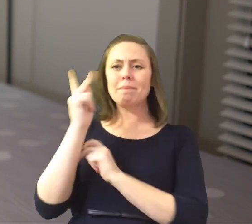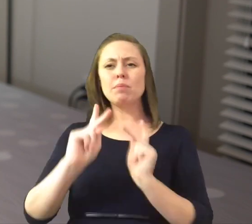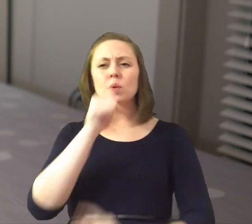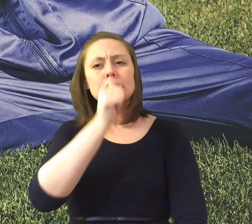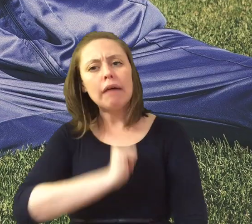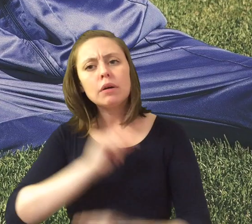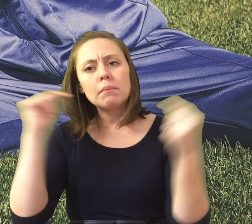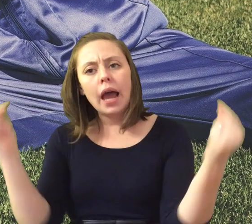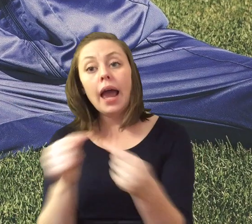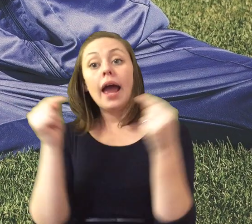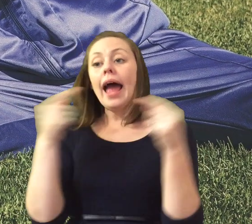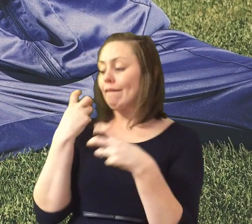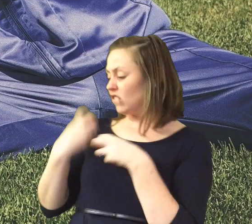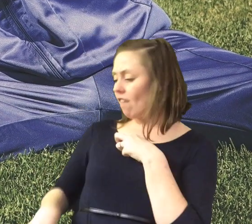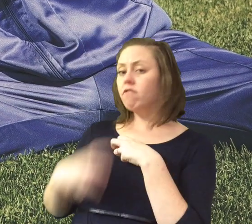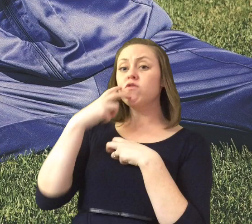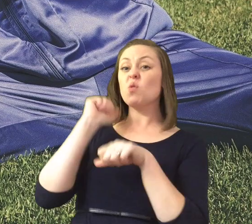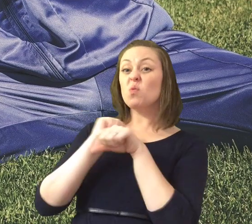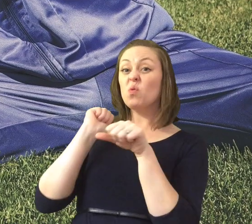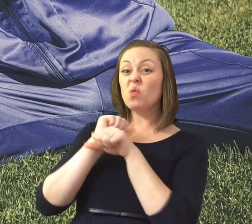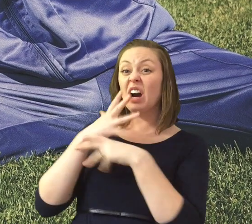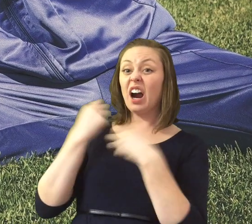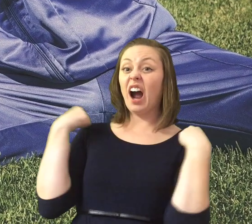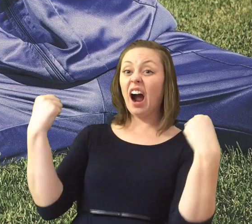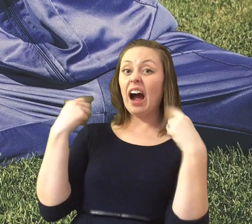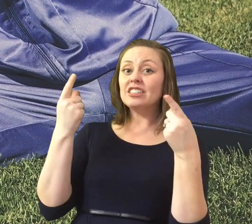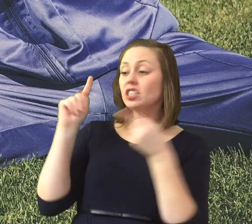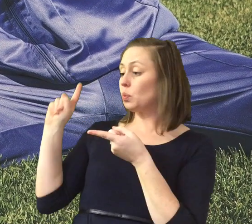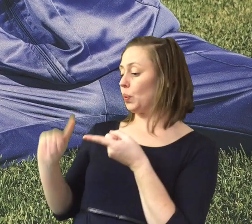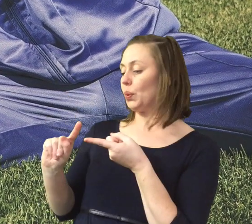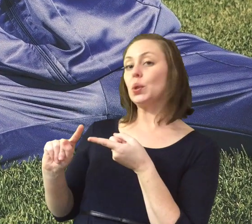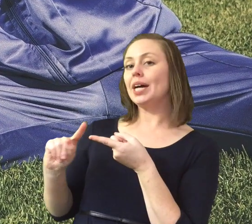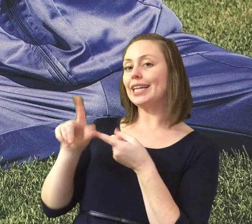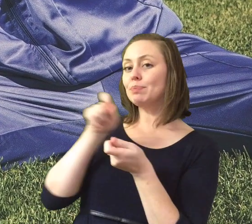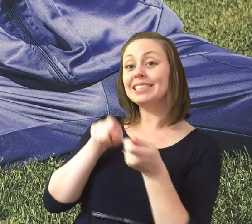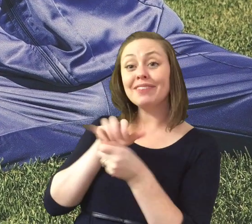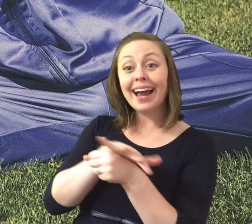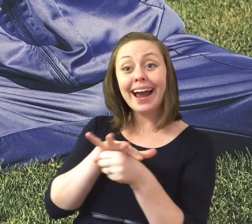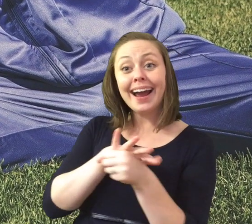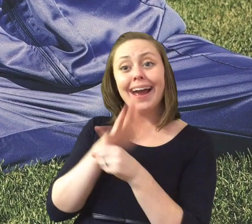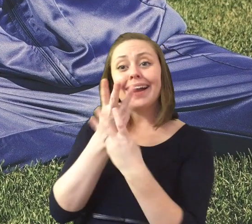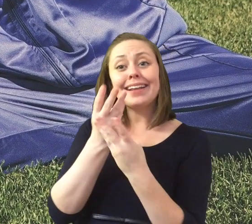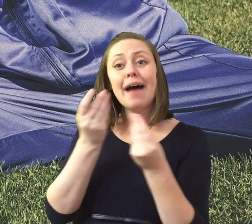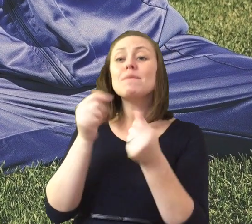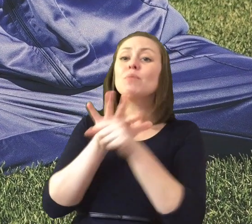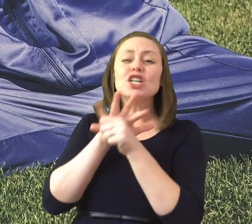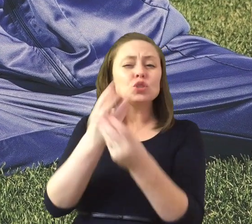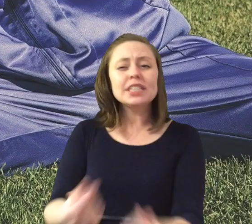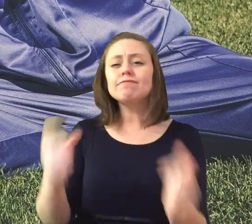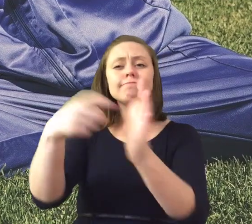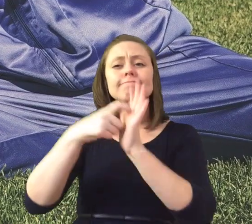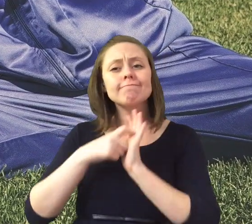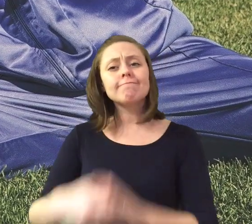from pain. Had a tough workout and feeling achy? Just dial down the air in that specific area and get the pressure relief that you